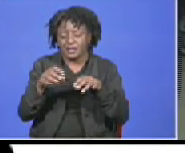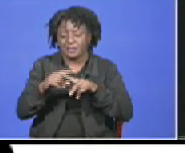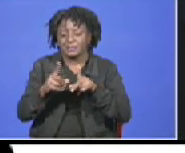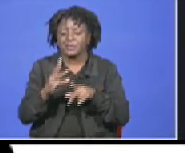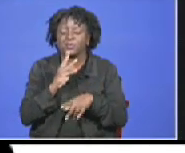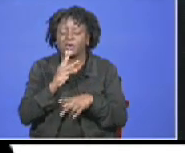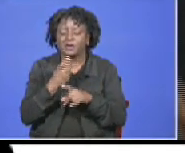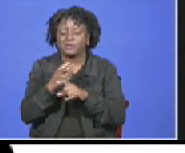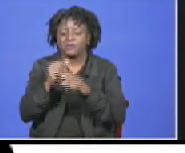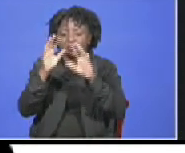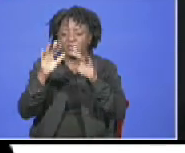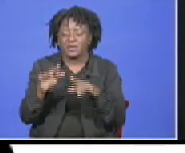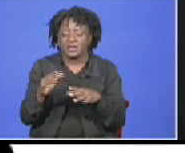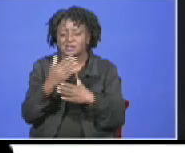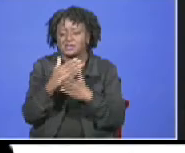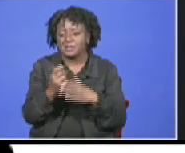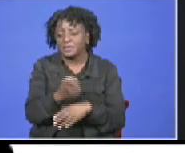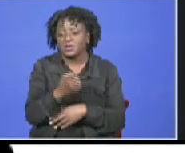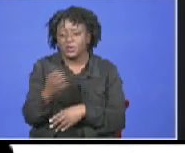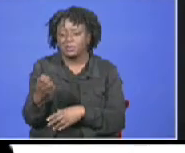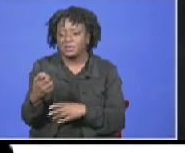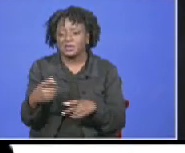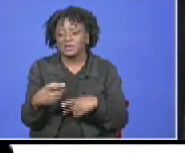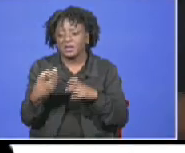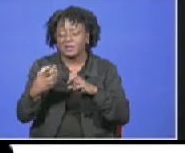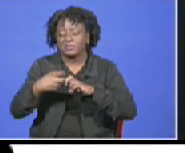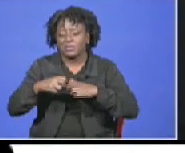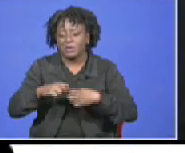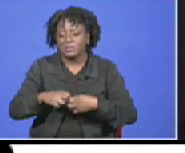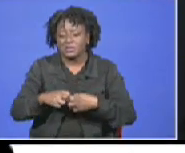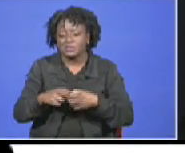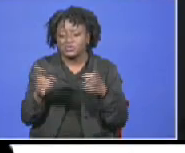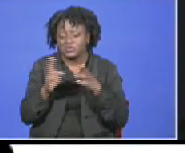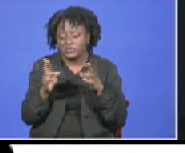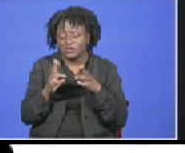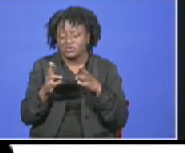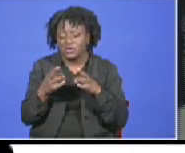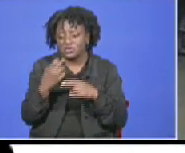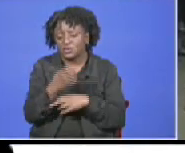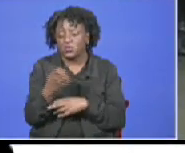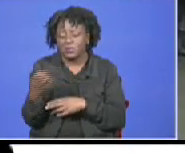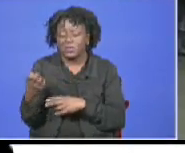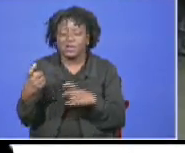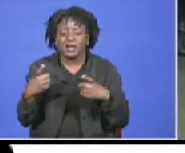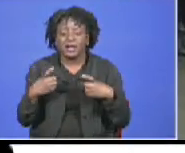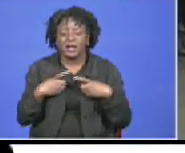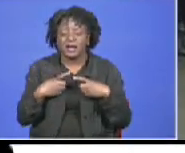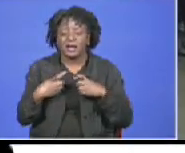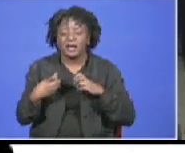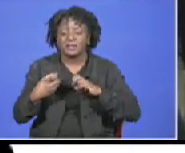some equipment that gave us some issues afterwards, refrigeration equipment that we had to work through, and